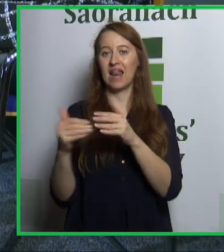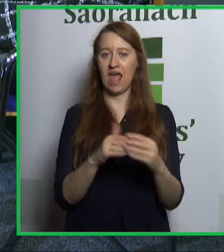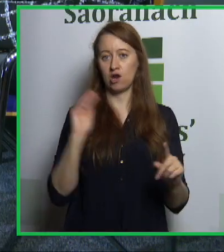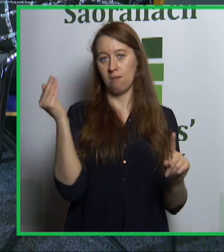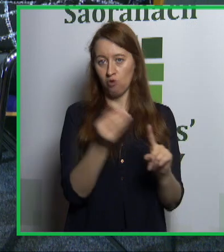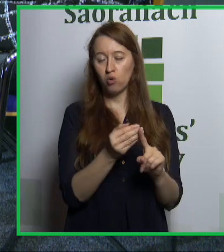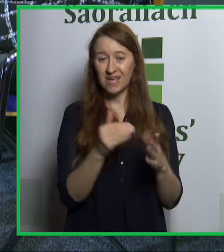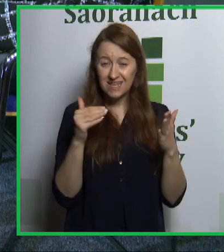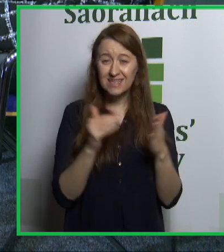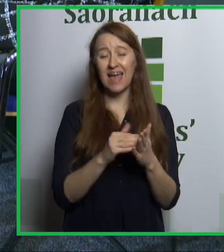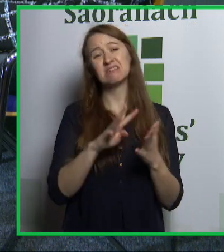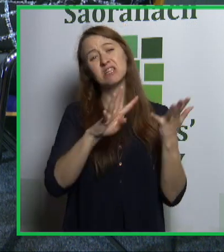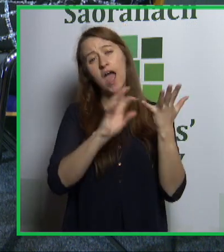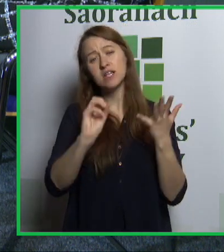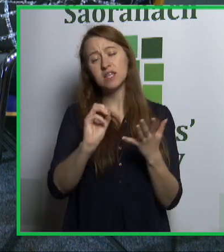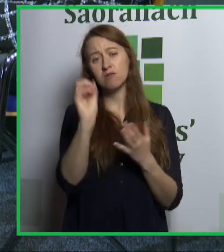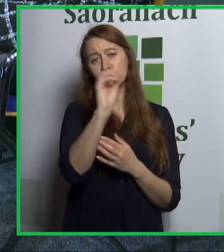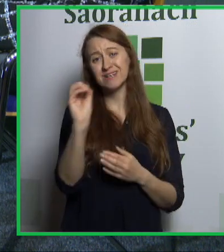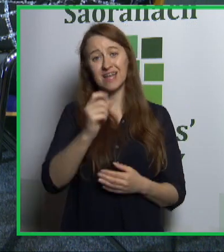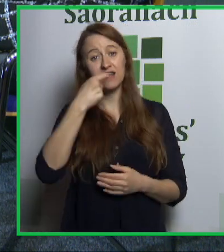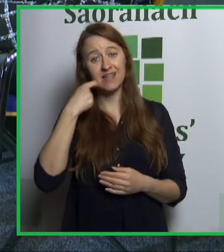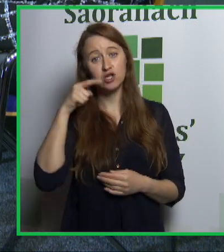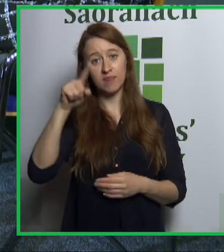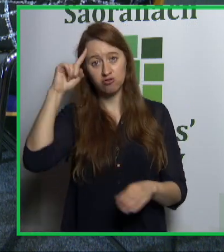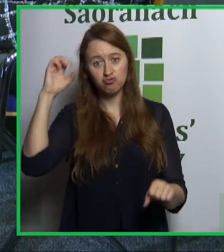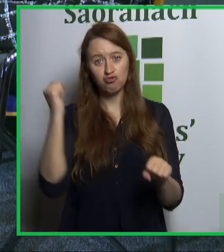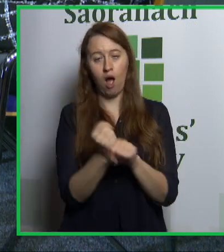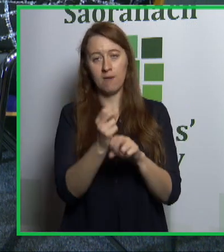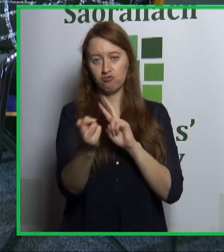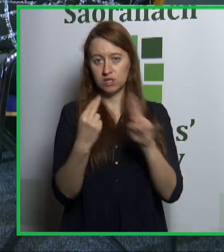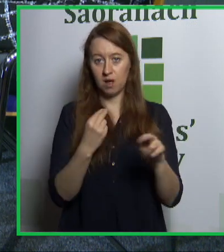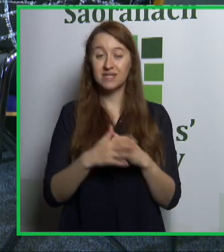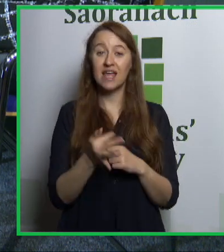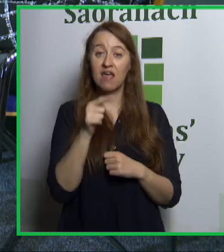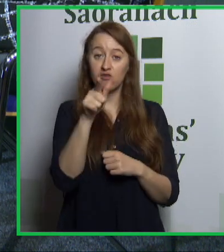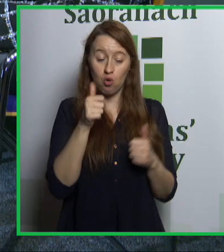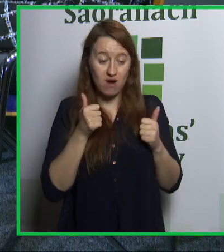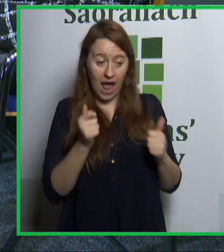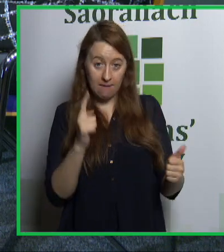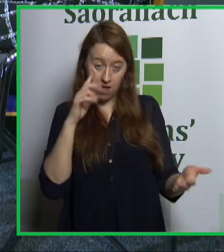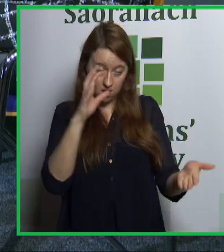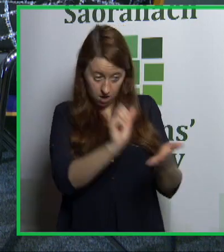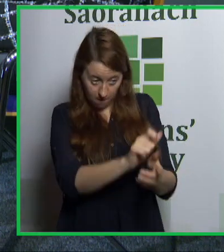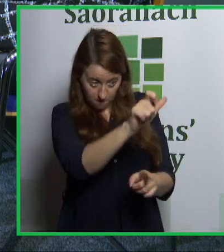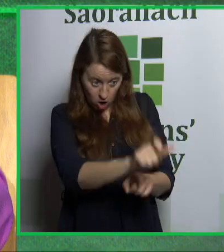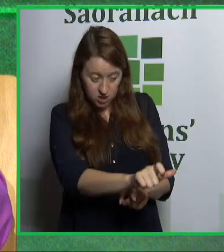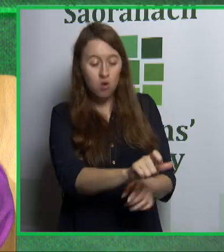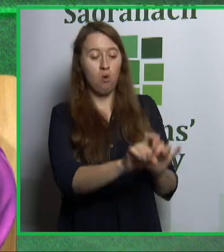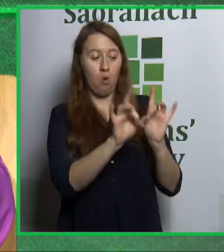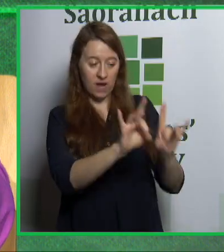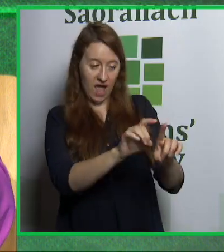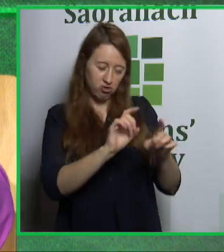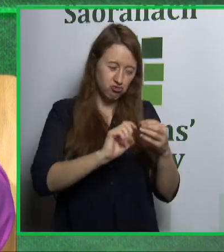Addiction, 90% of addiction is a trauma response. If you meet the person where they're at and you go back through their history, you can